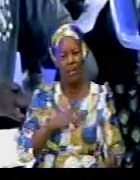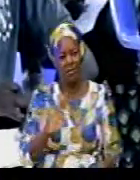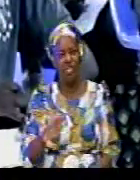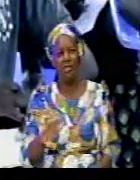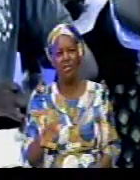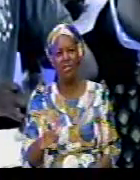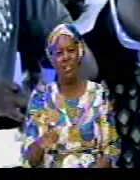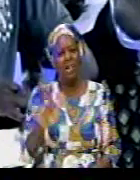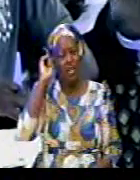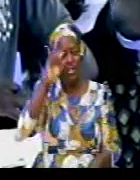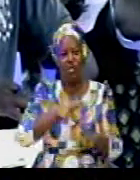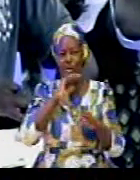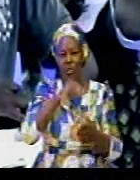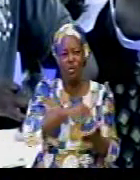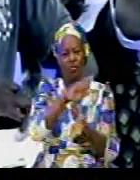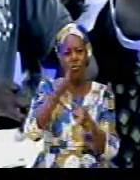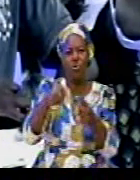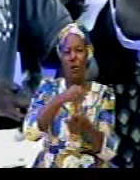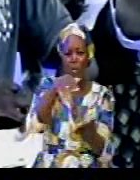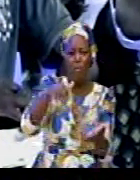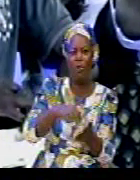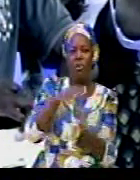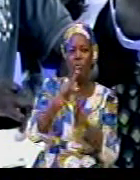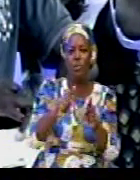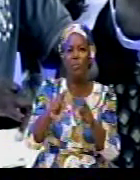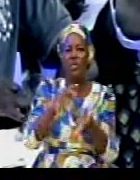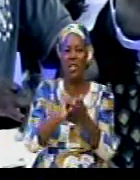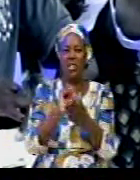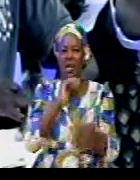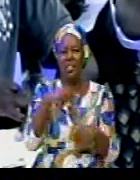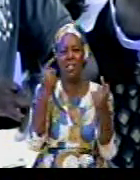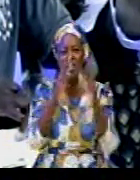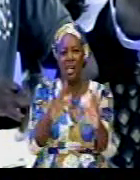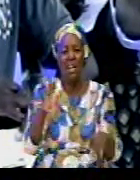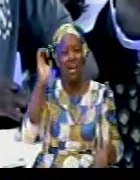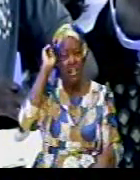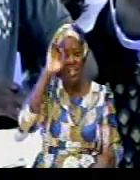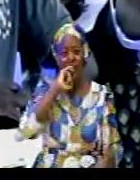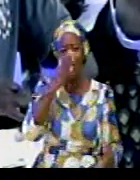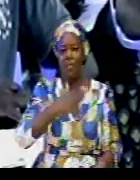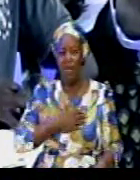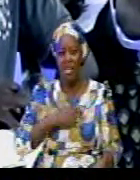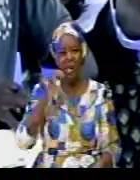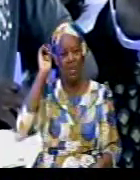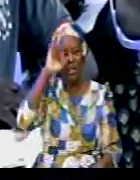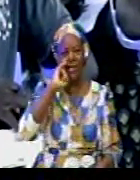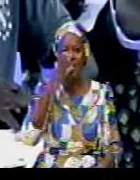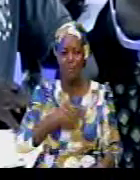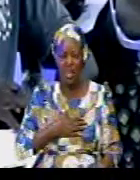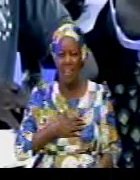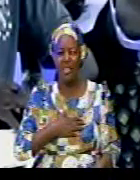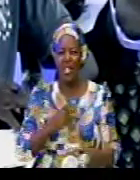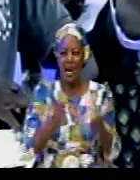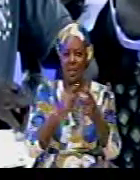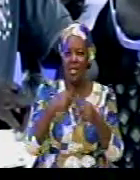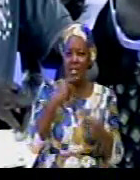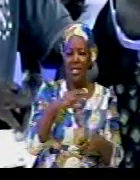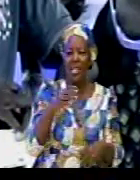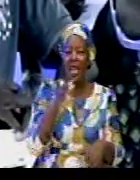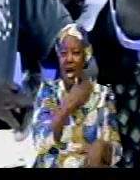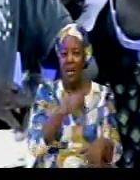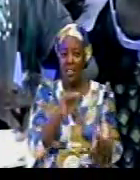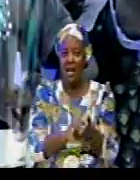place where the Lord says, that's my child. He doesn't mix with their crowd. He is mine. He